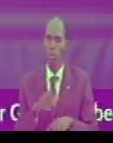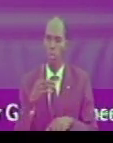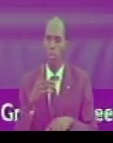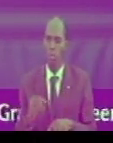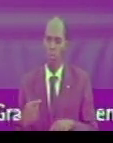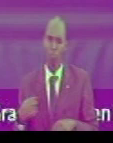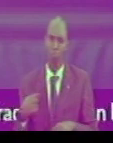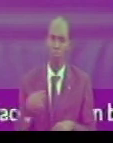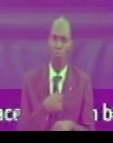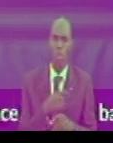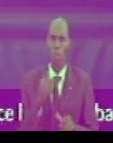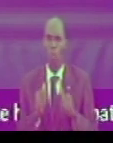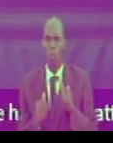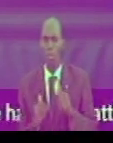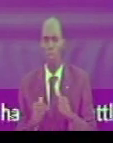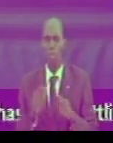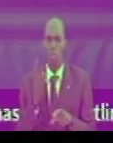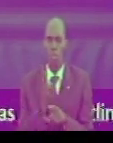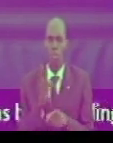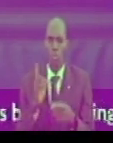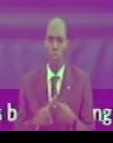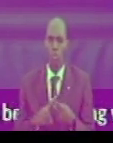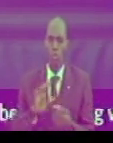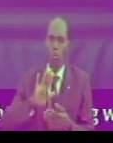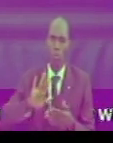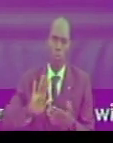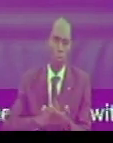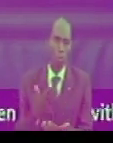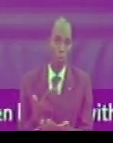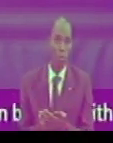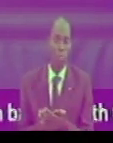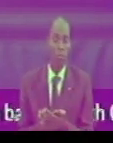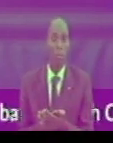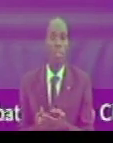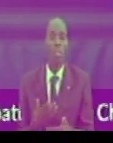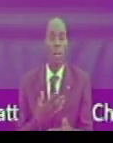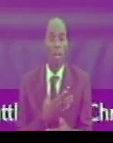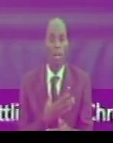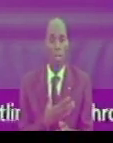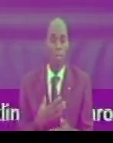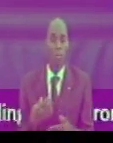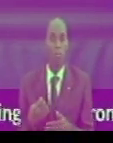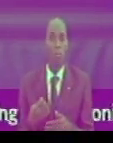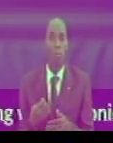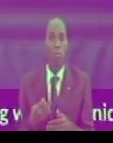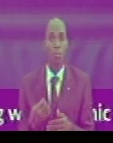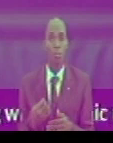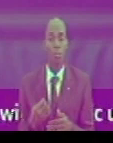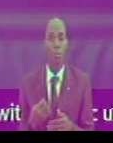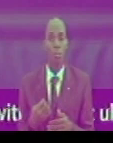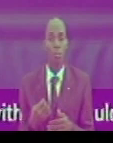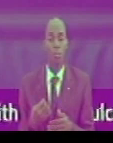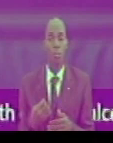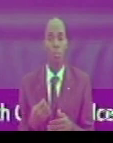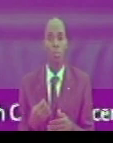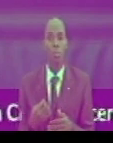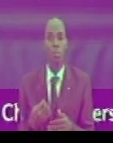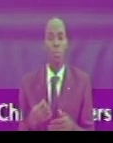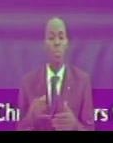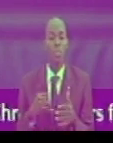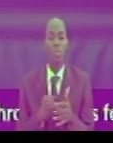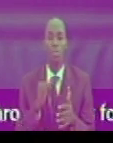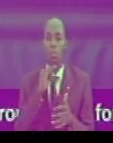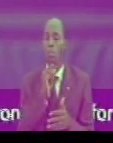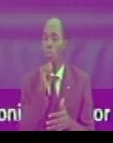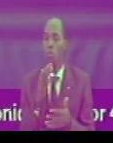my right. It's not showing on the surface, but it's inside. Anytime I touch it, it's hard. And I was ashamed. I